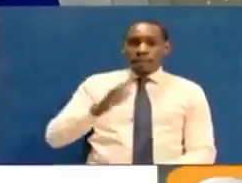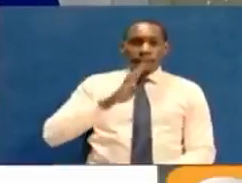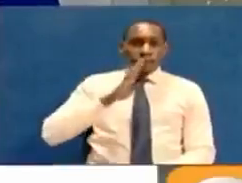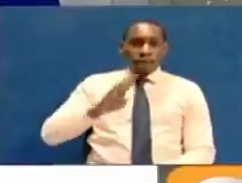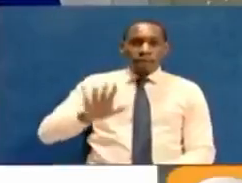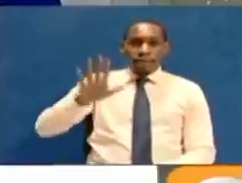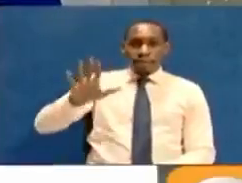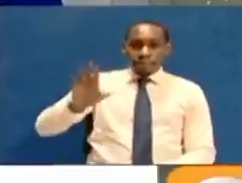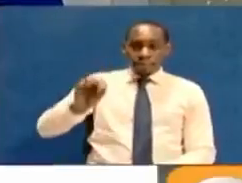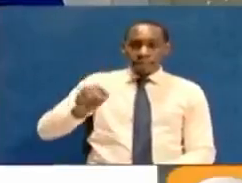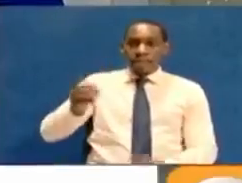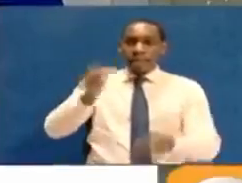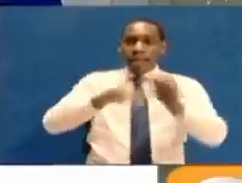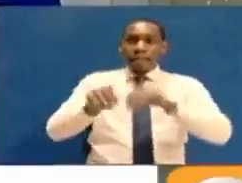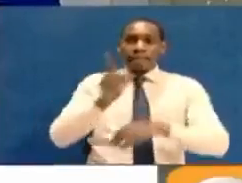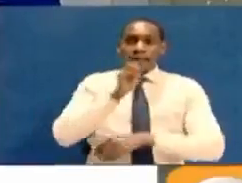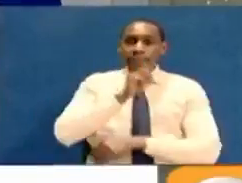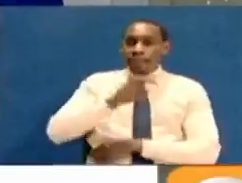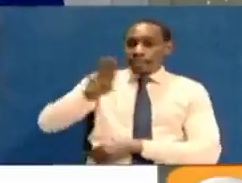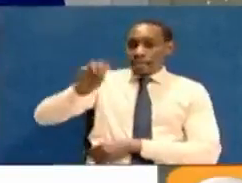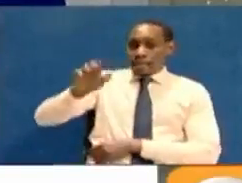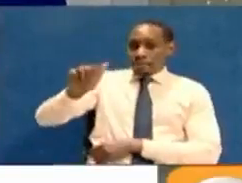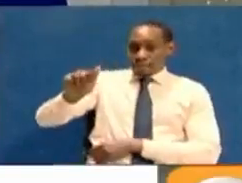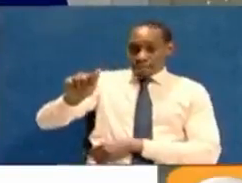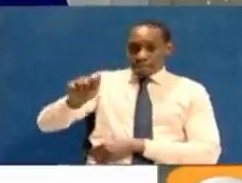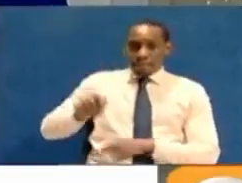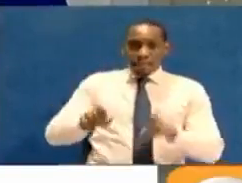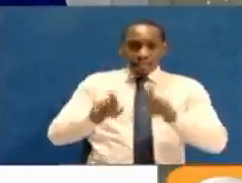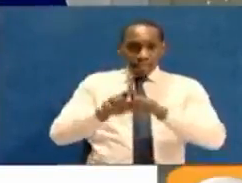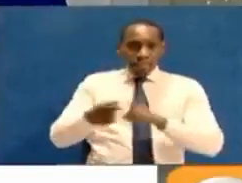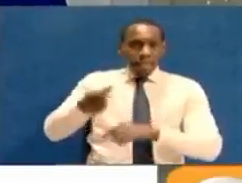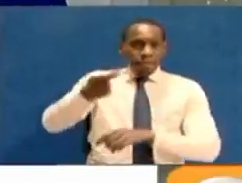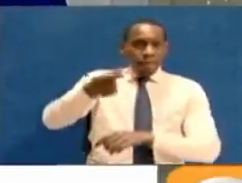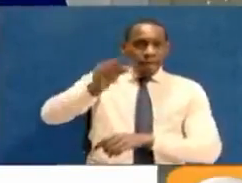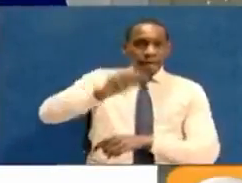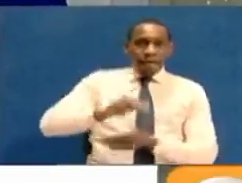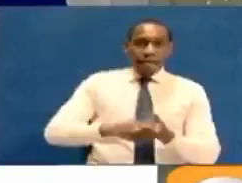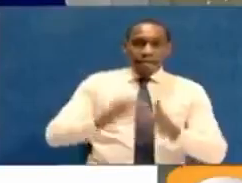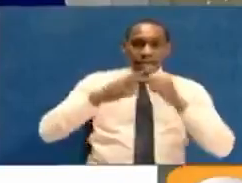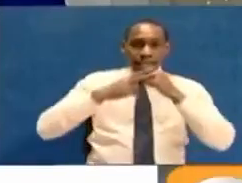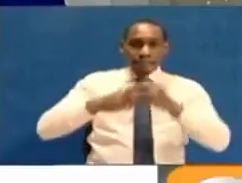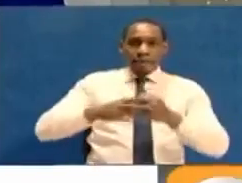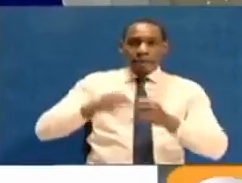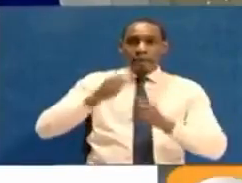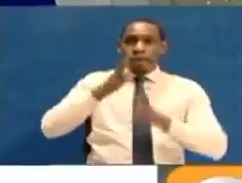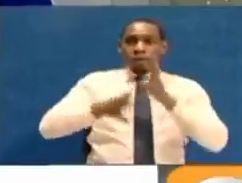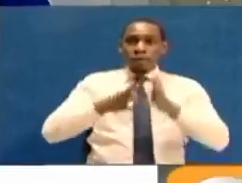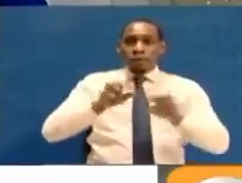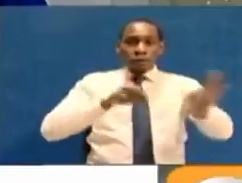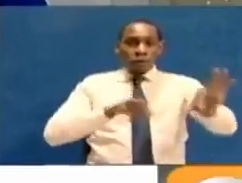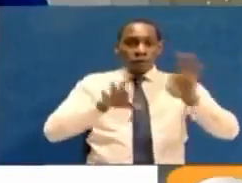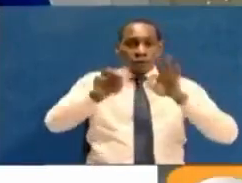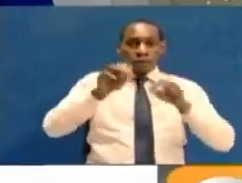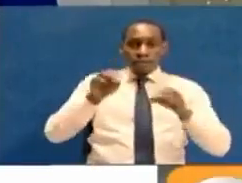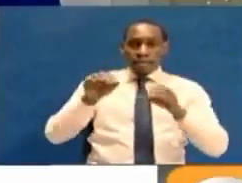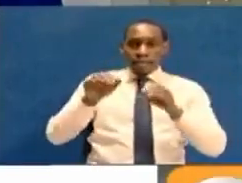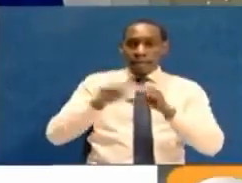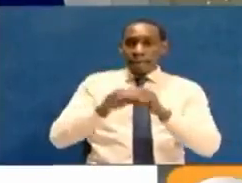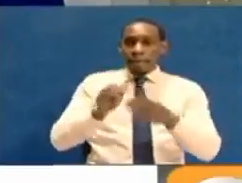1,450 elected members of county assembly, plus 774 nominated members. That brings it to